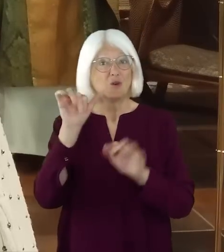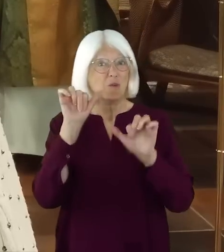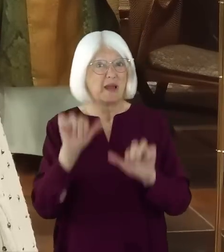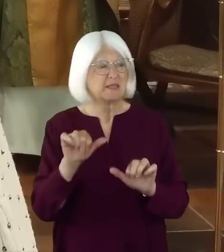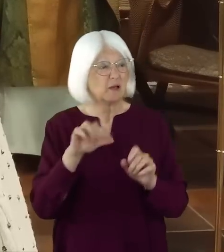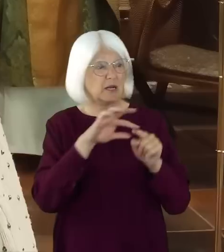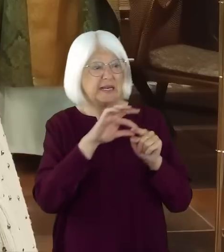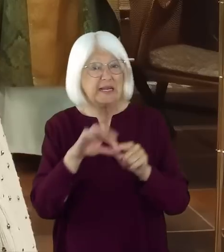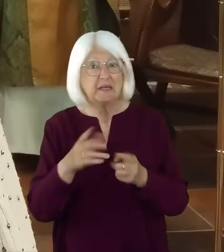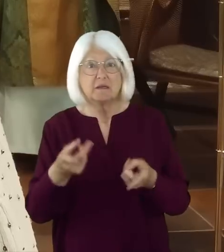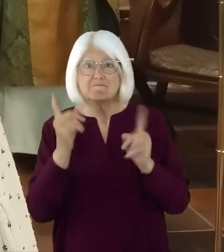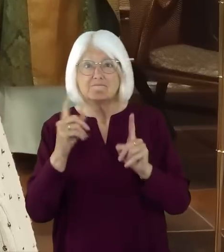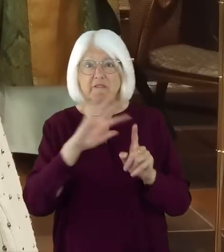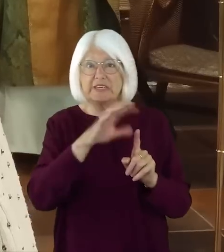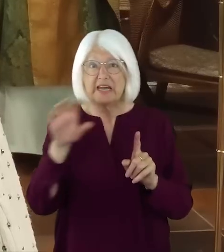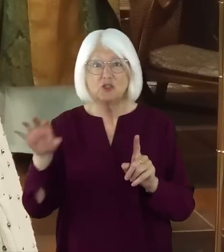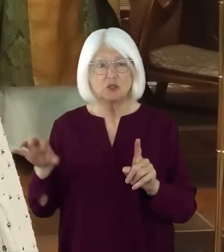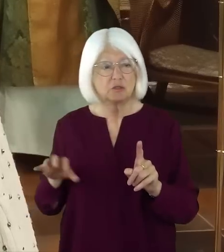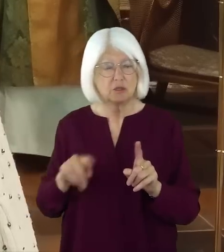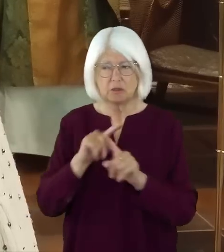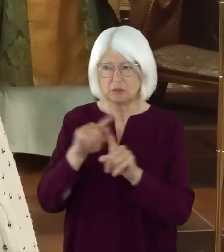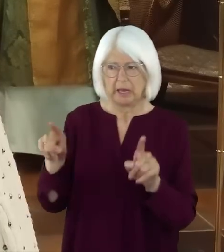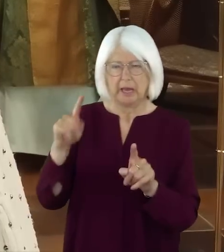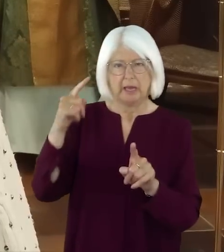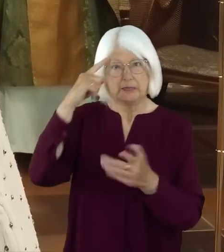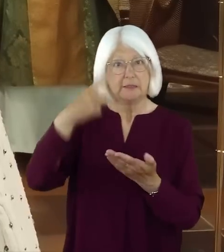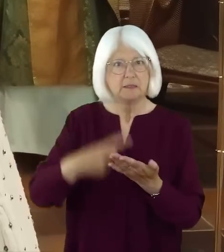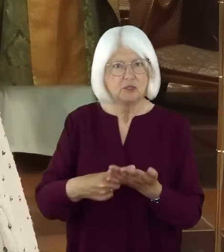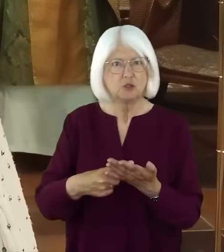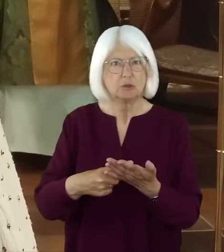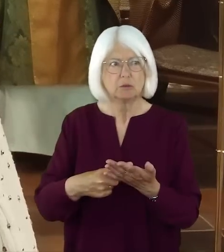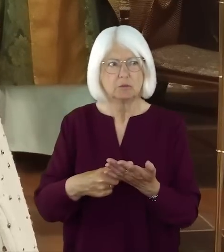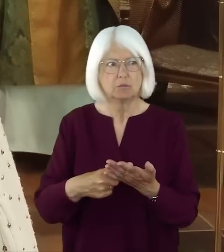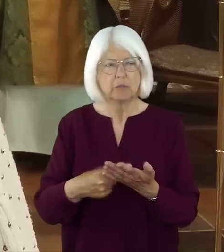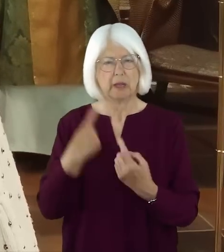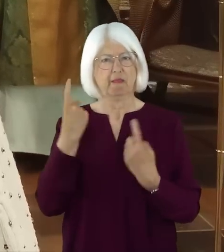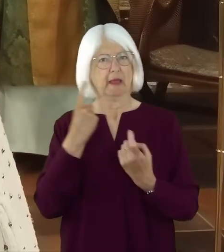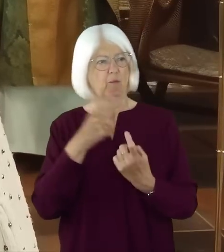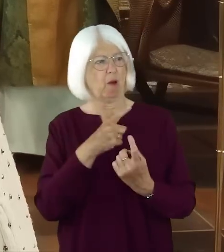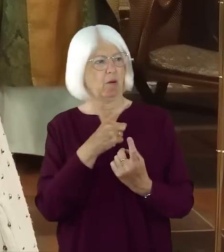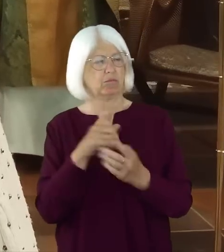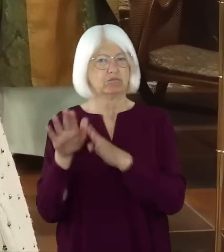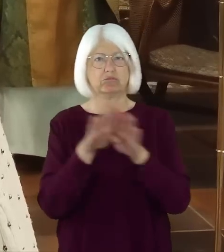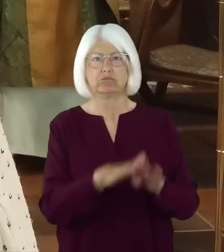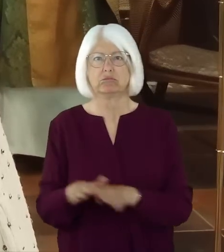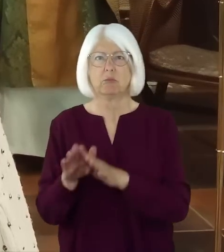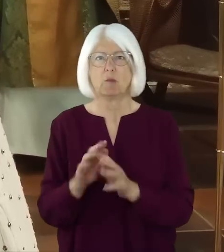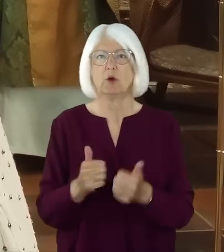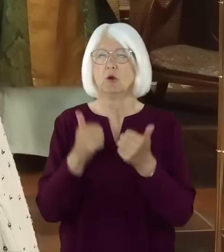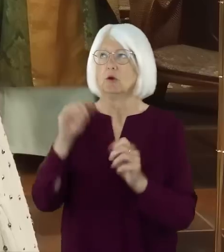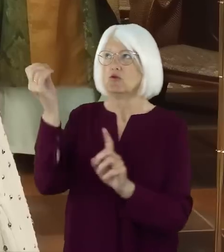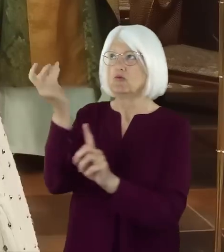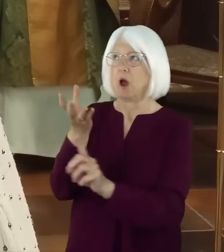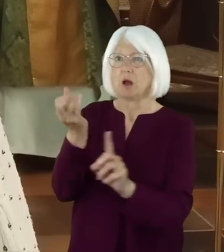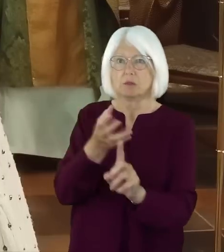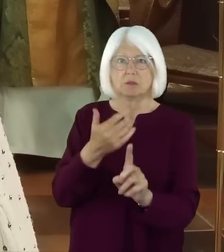leaders of all nations, that their decisions may be influenced for the common good. Grant to them the gift of integrity